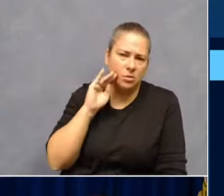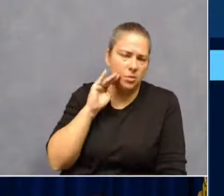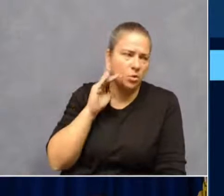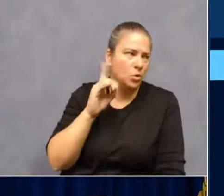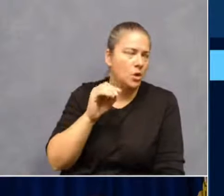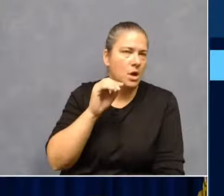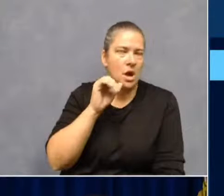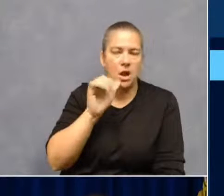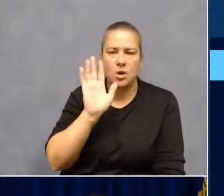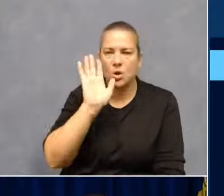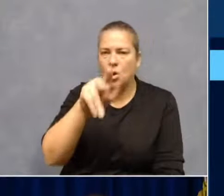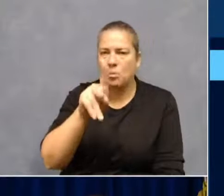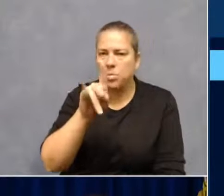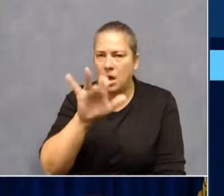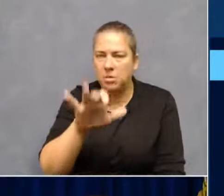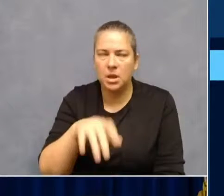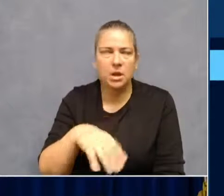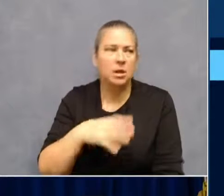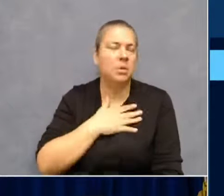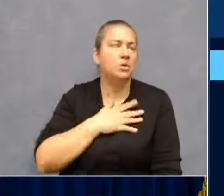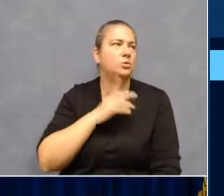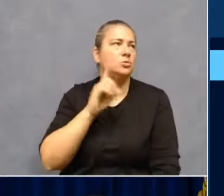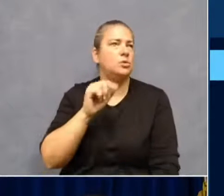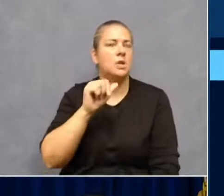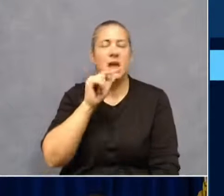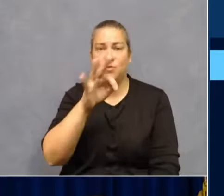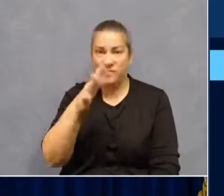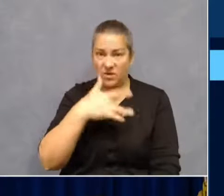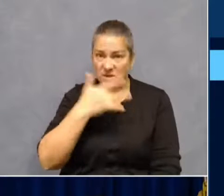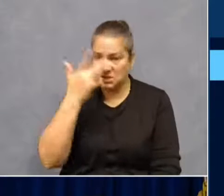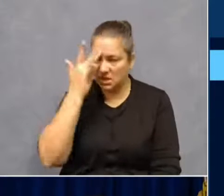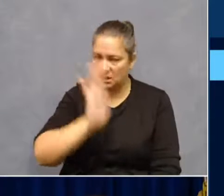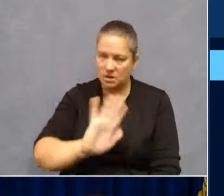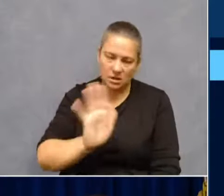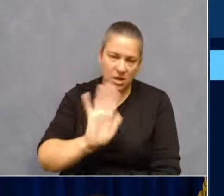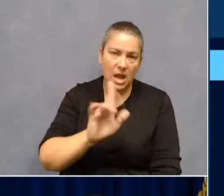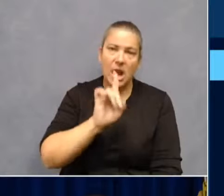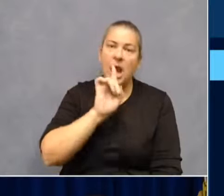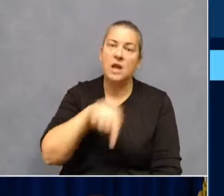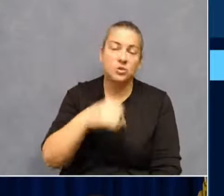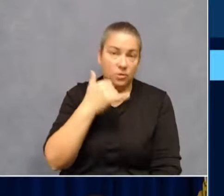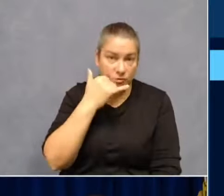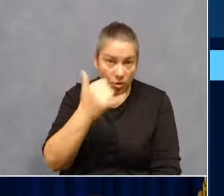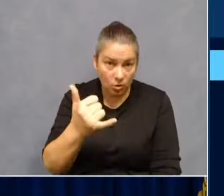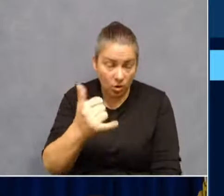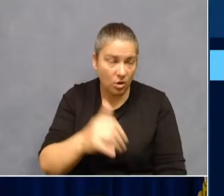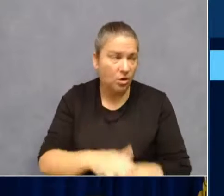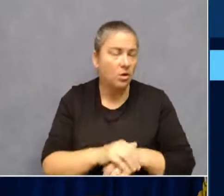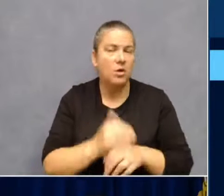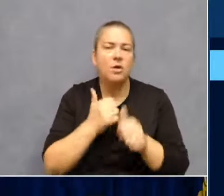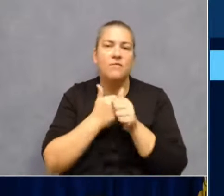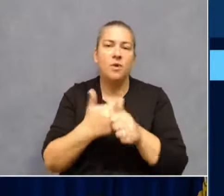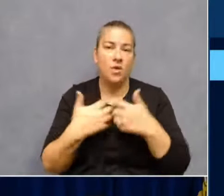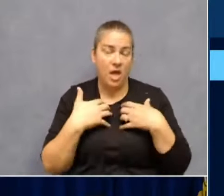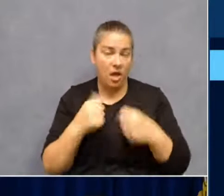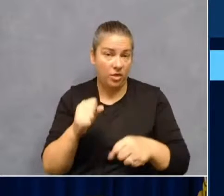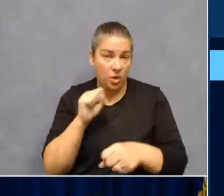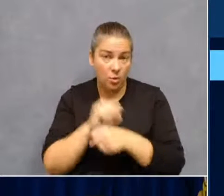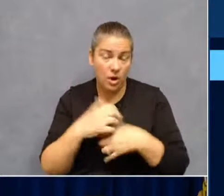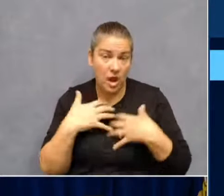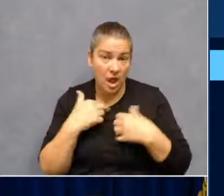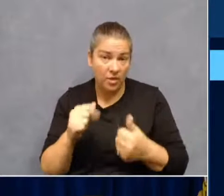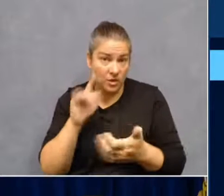sick. Get tested regularly. Answer that call. Follow healthy at work and healthy at school. Make sure